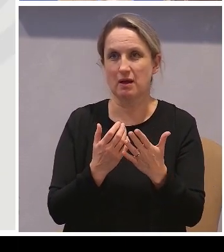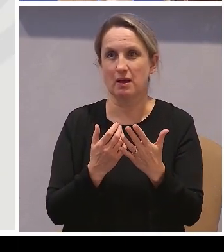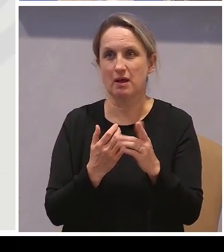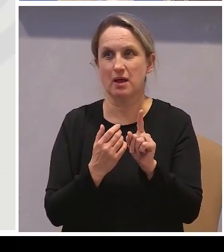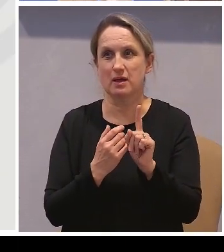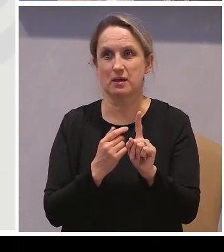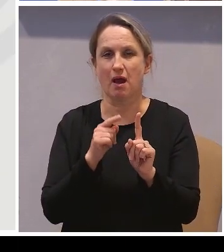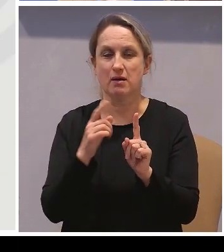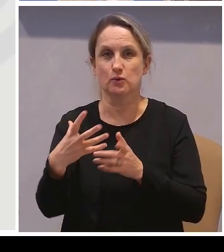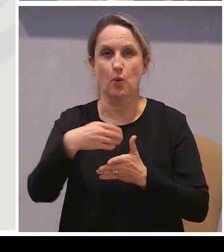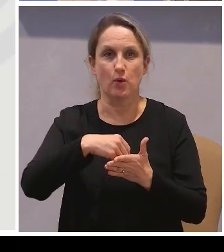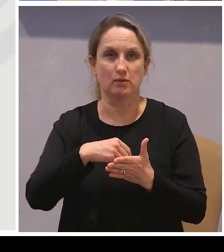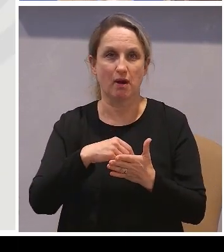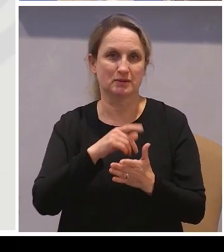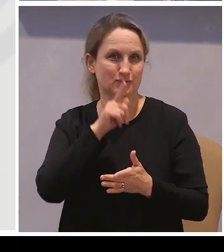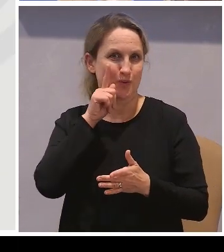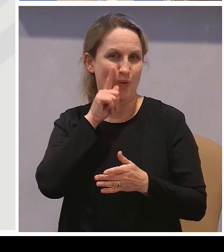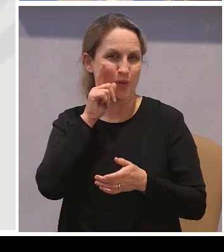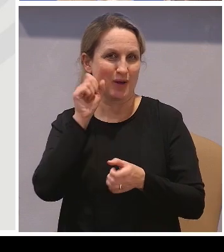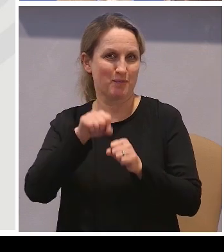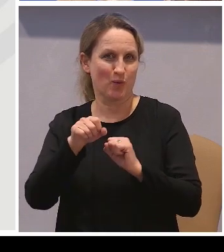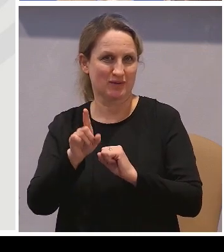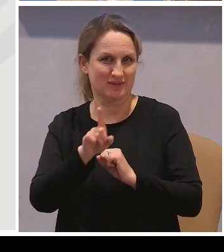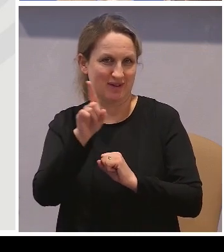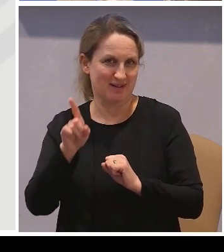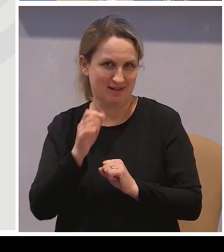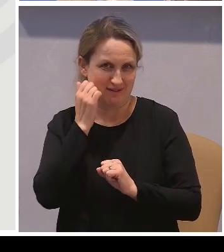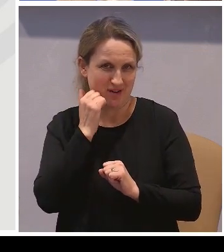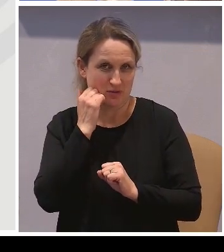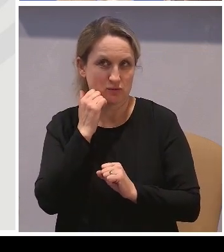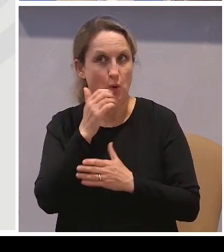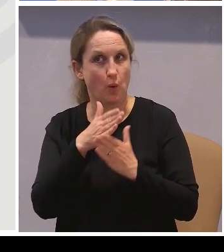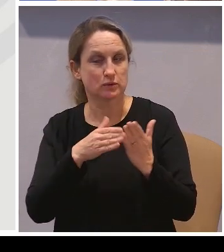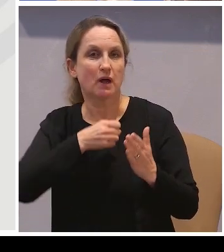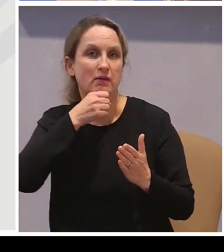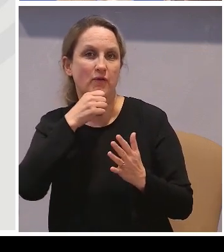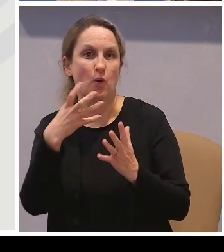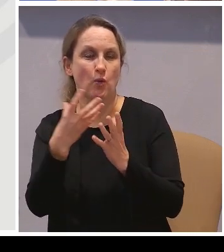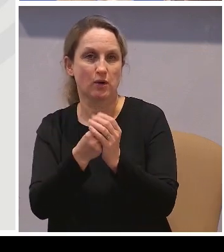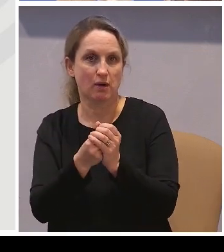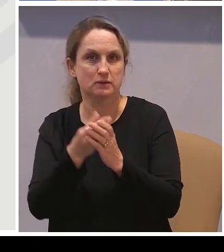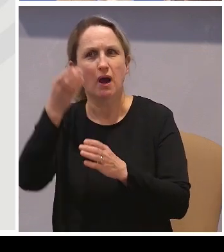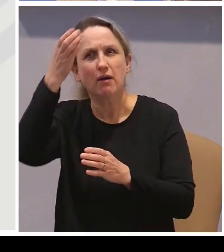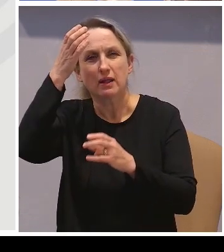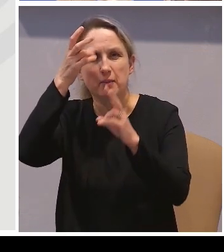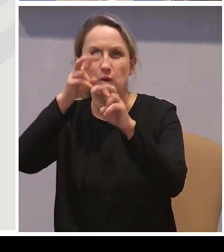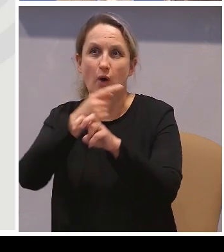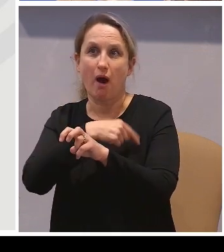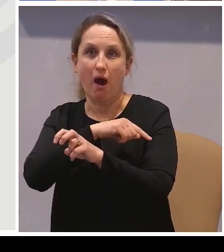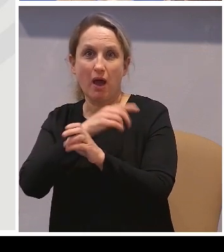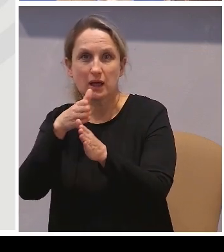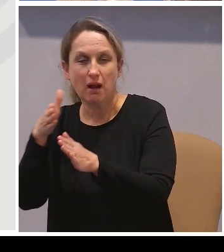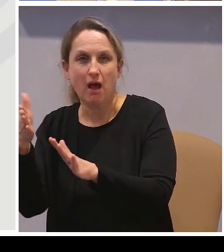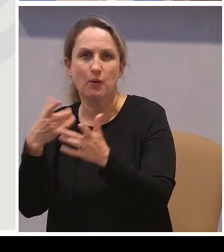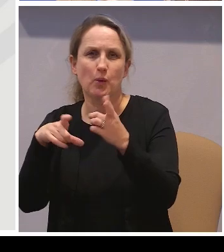these 12, 5 ja osad were uuringud on conducted by a koostöös. pharmaceutical company. Ja These akadeemilised also uuringud, kes on included siis tehtud kas teenagers, haiglate poolt, and 7 of